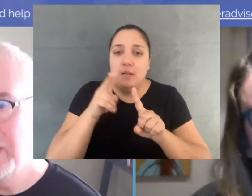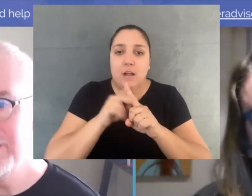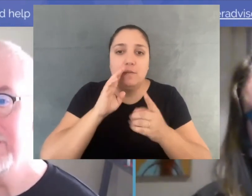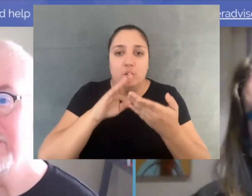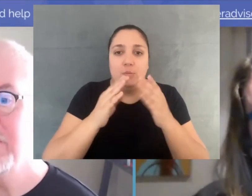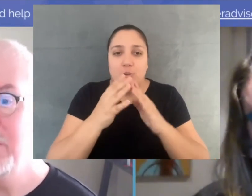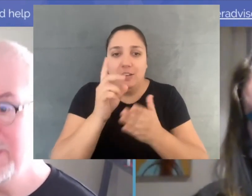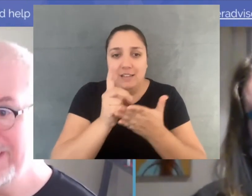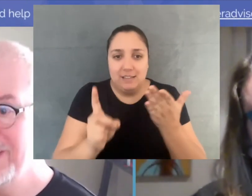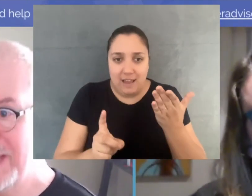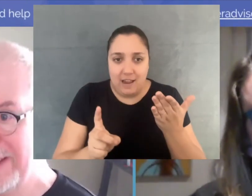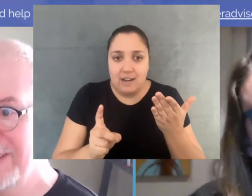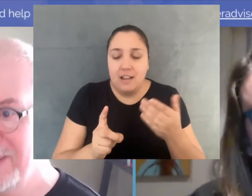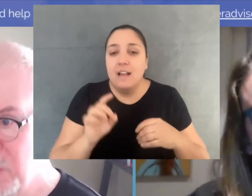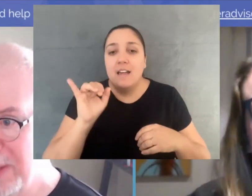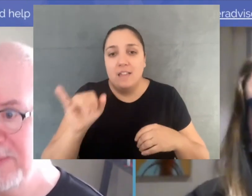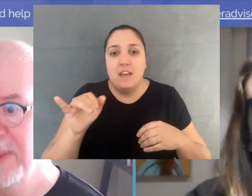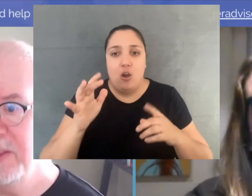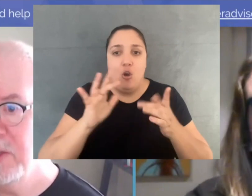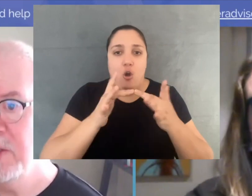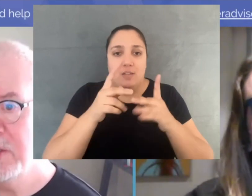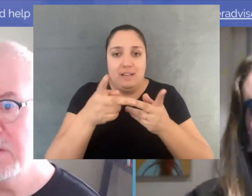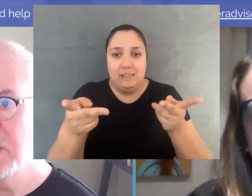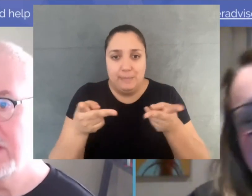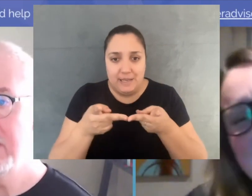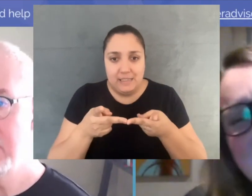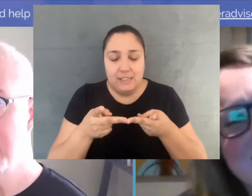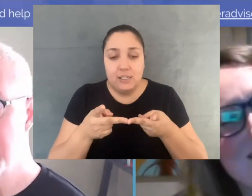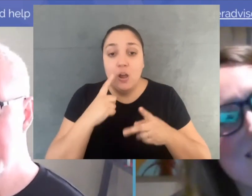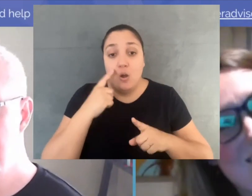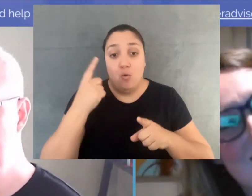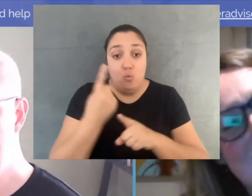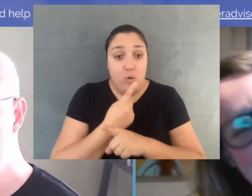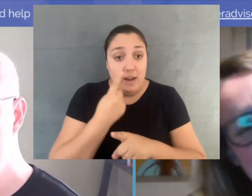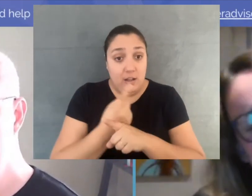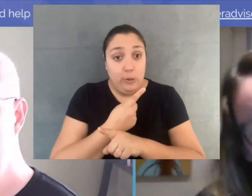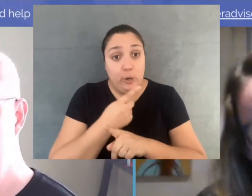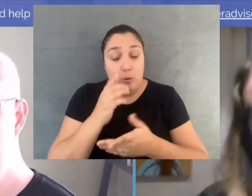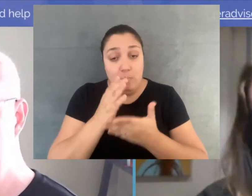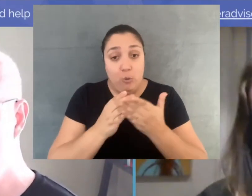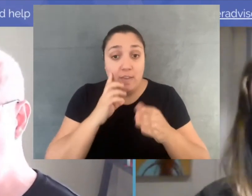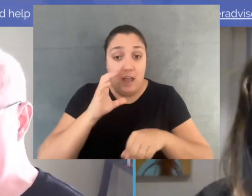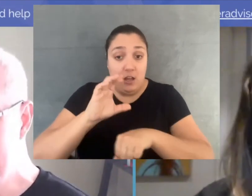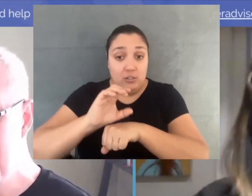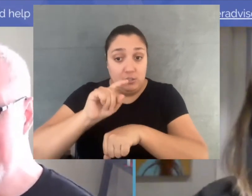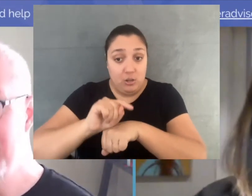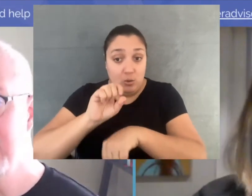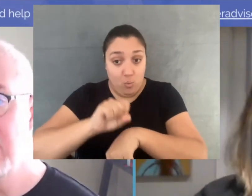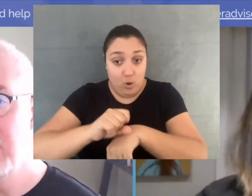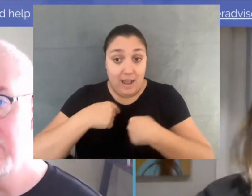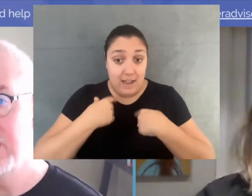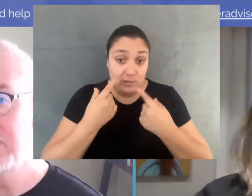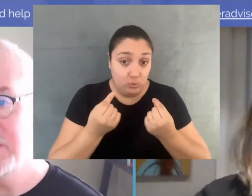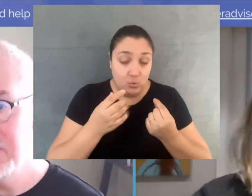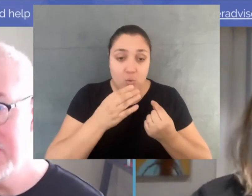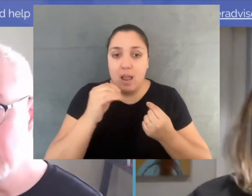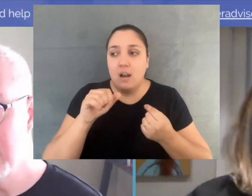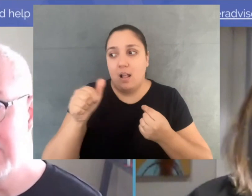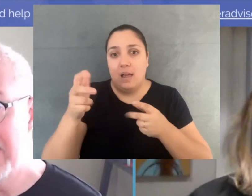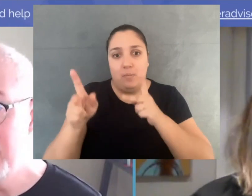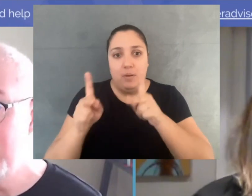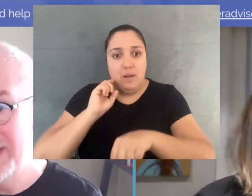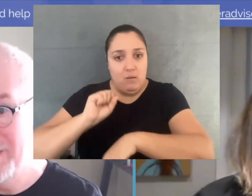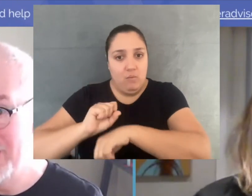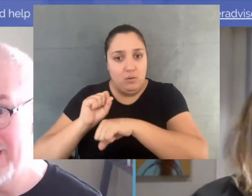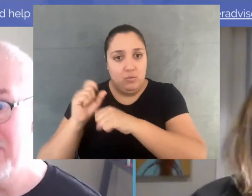really well to community design as well. So those online spaces, a regular part of the consultancy work